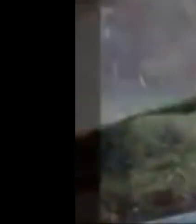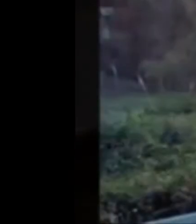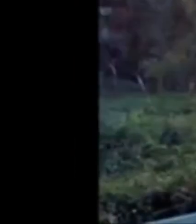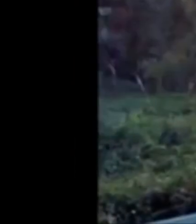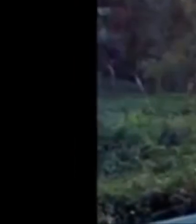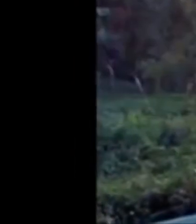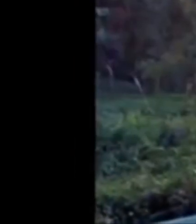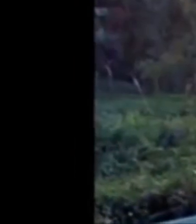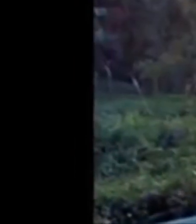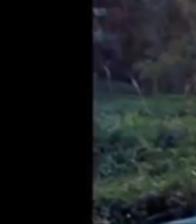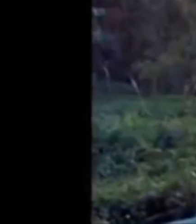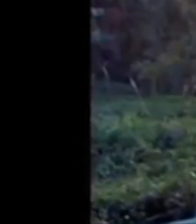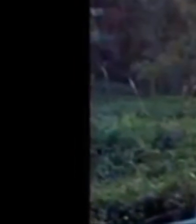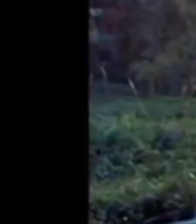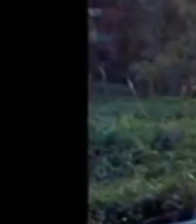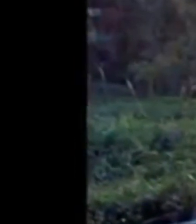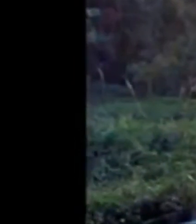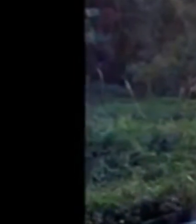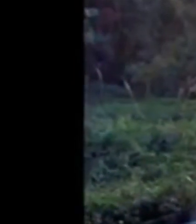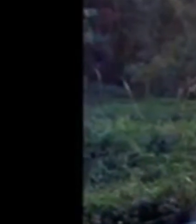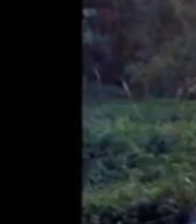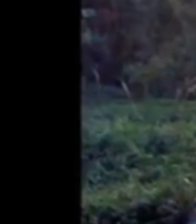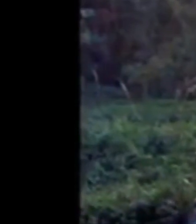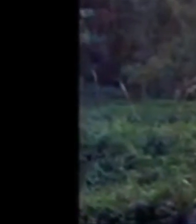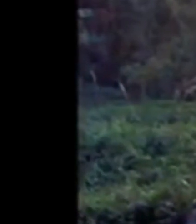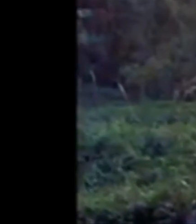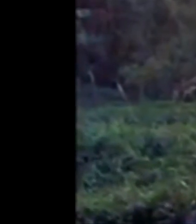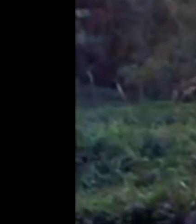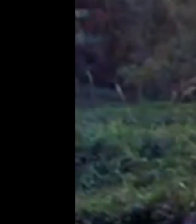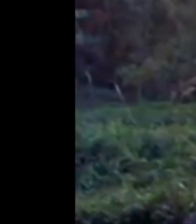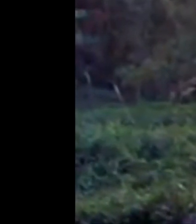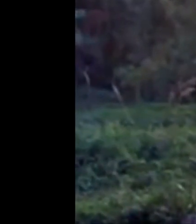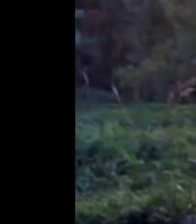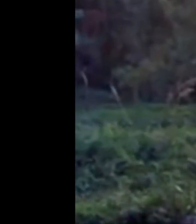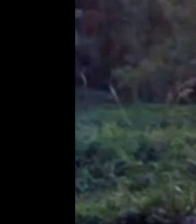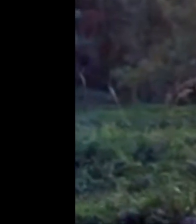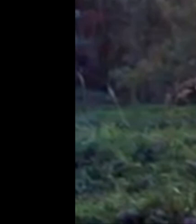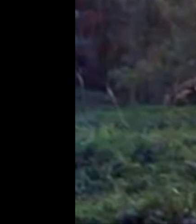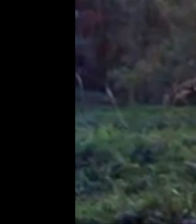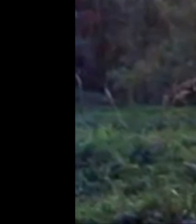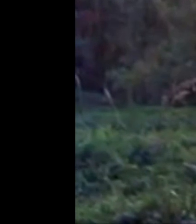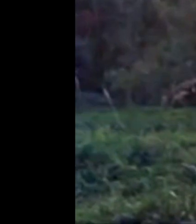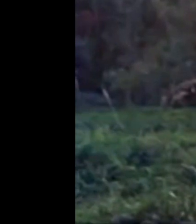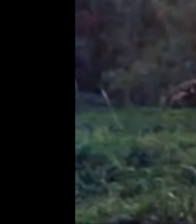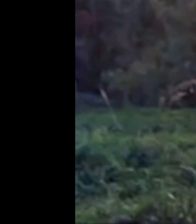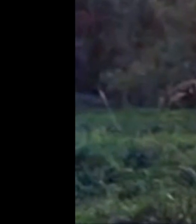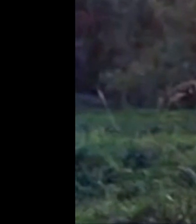Shine na na na na na na na na, just hold on